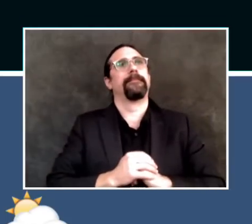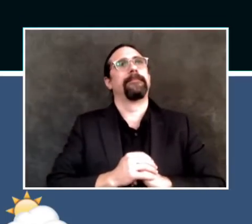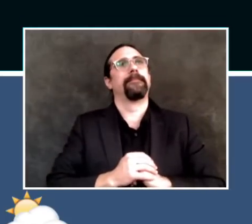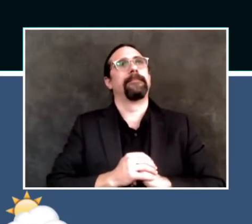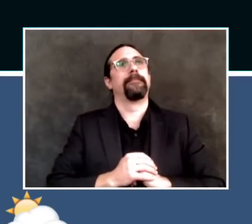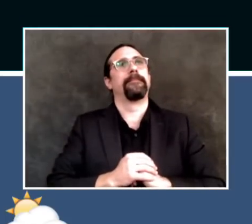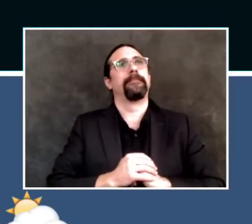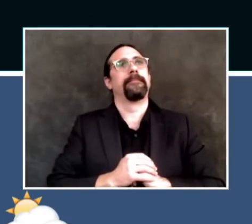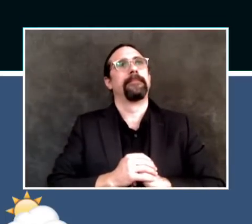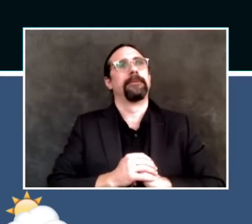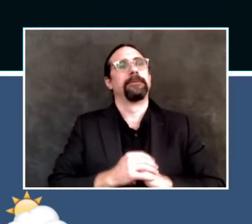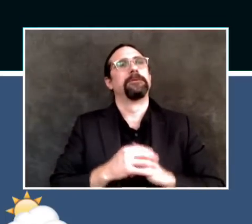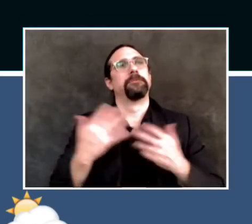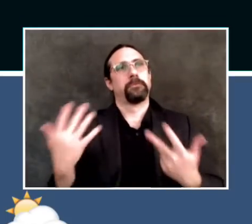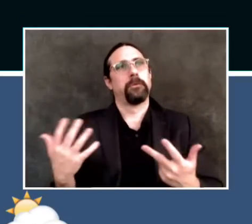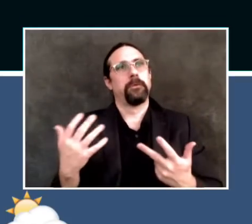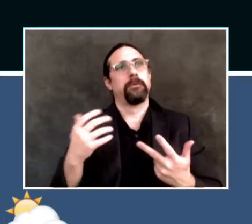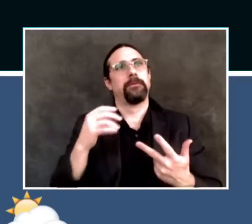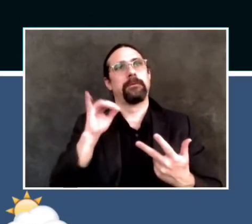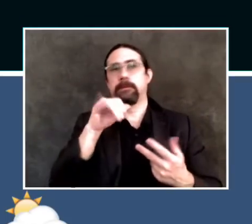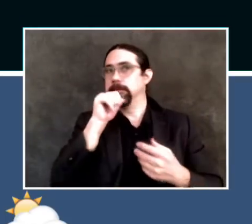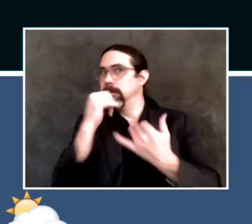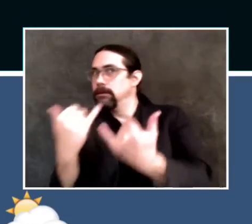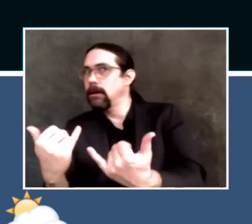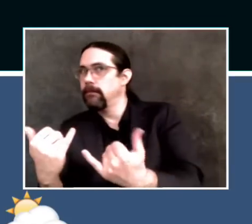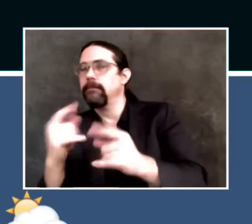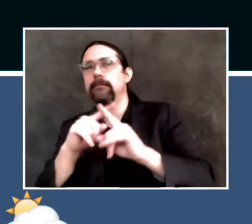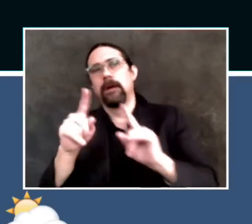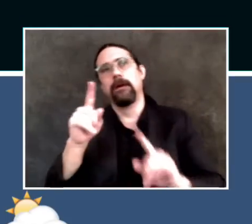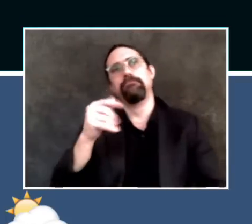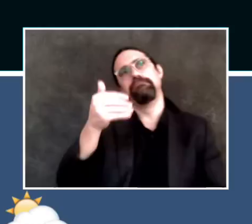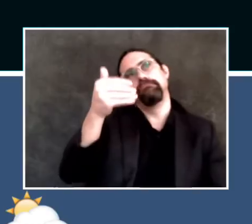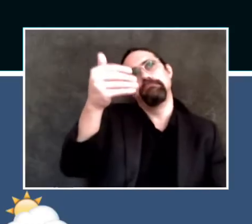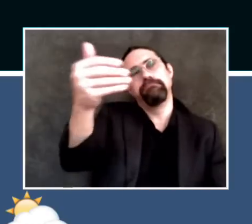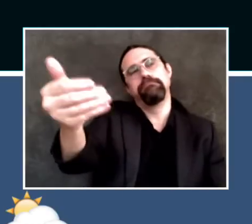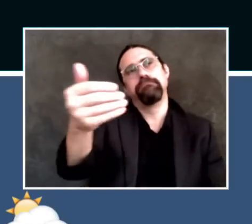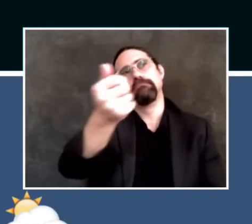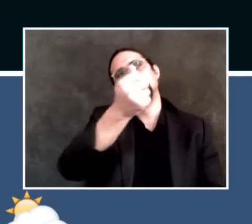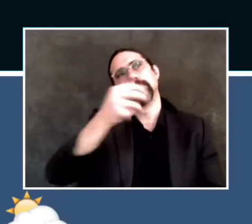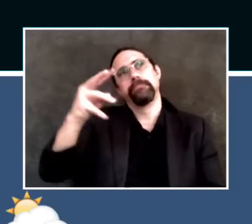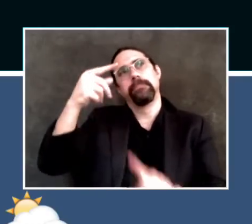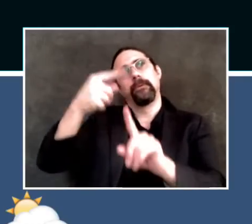that's how someone contracts it, but again, rare and traceable.